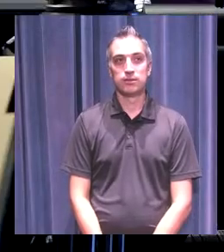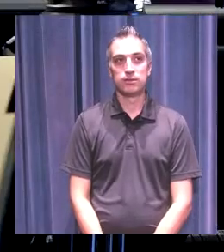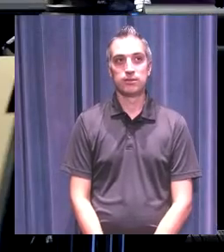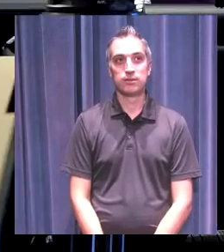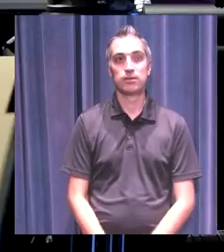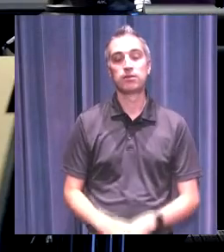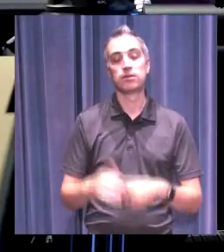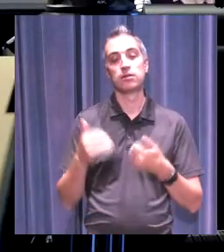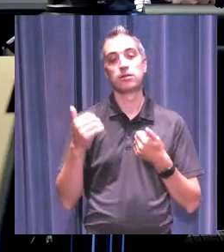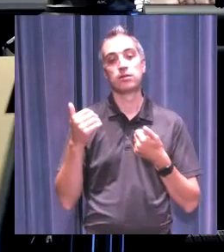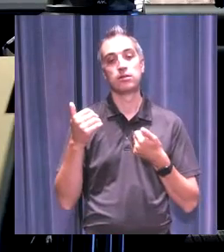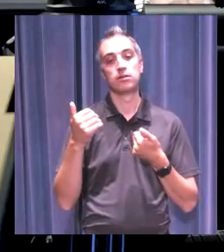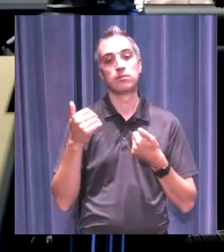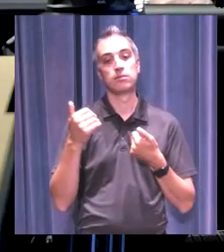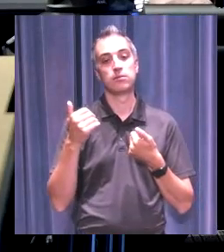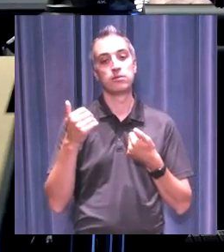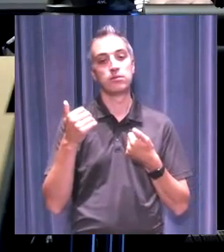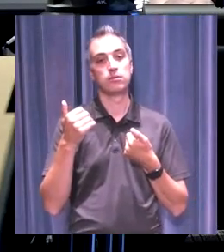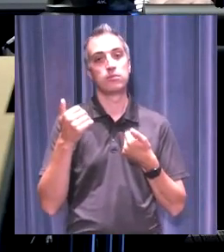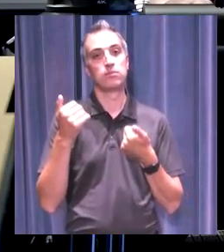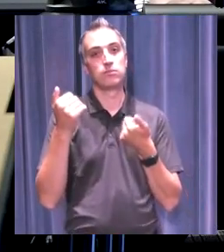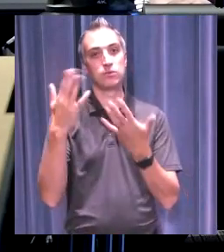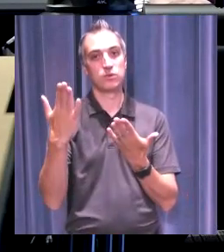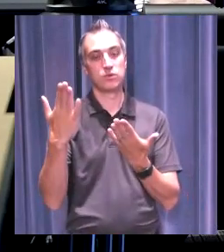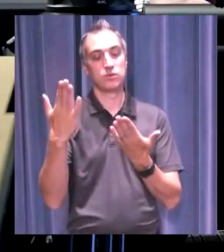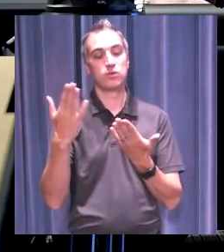Move approval. Is there a motion?